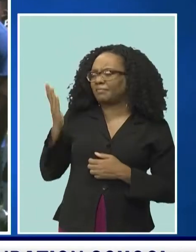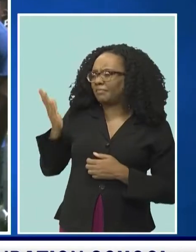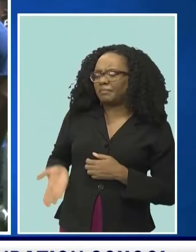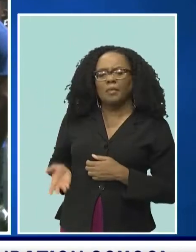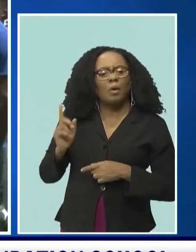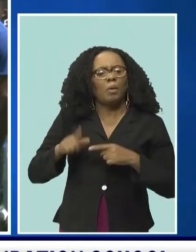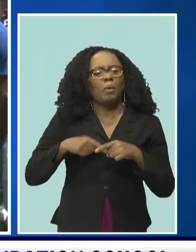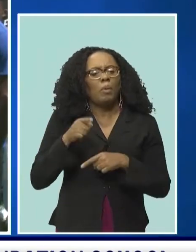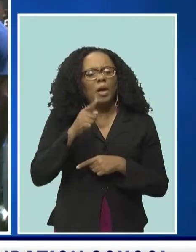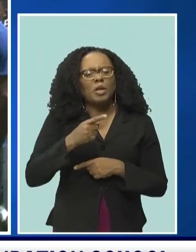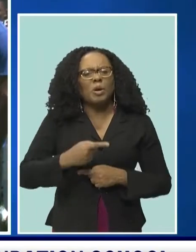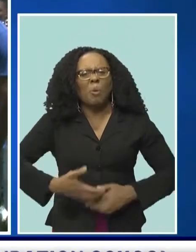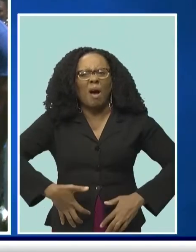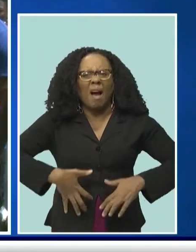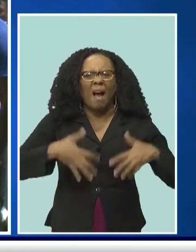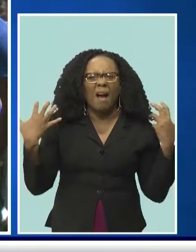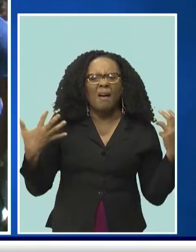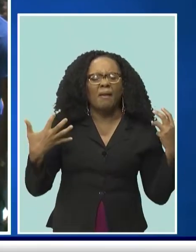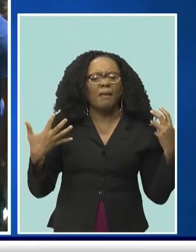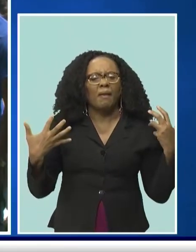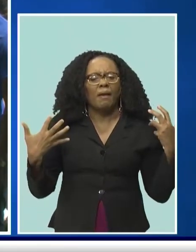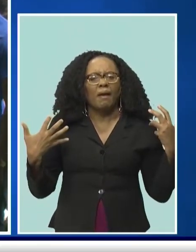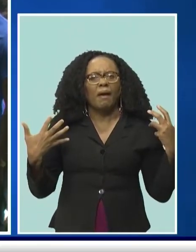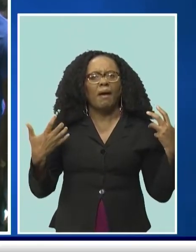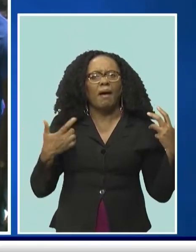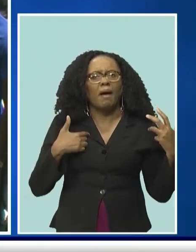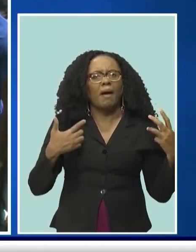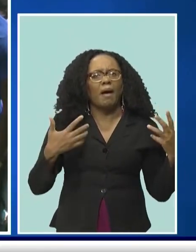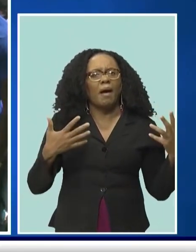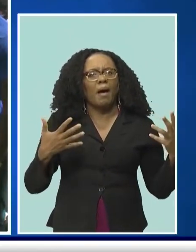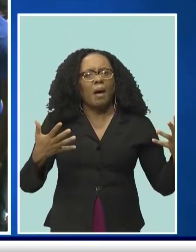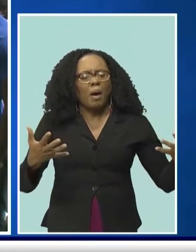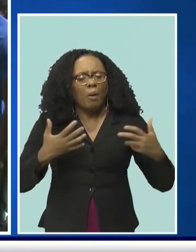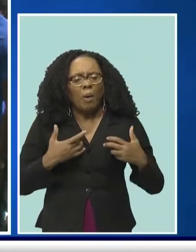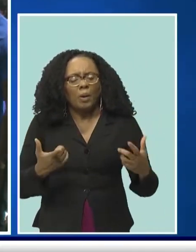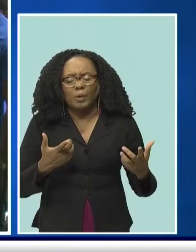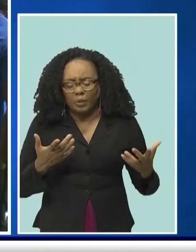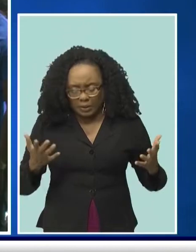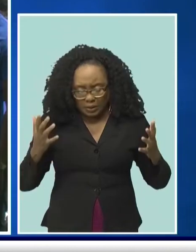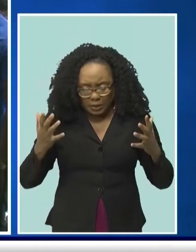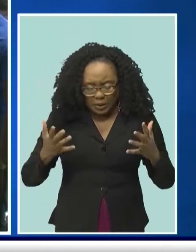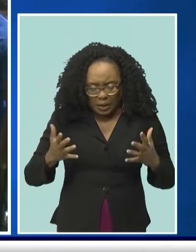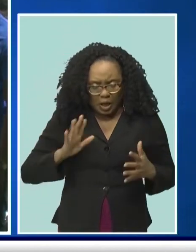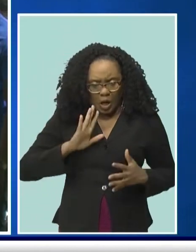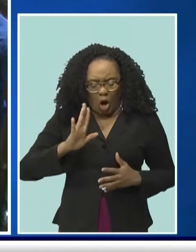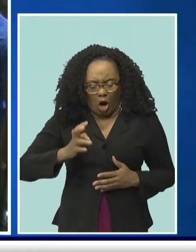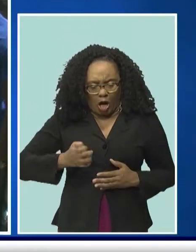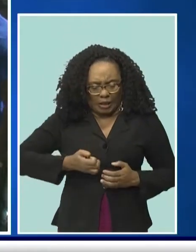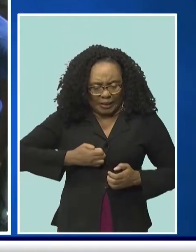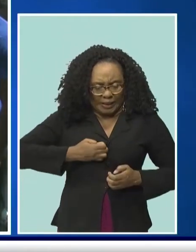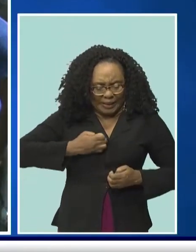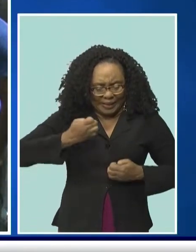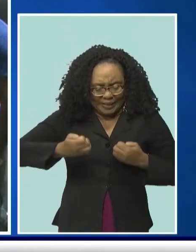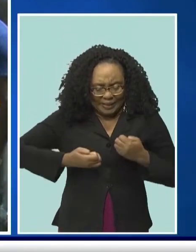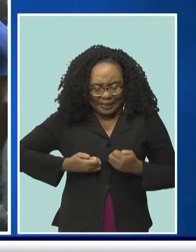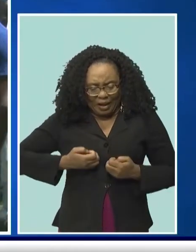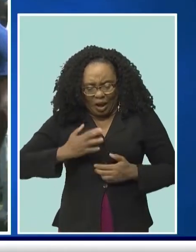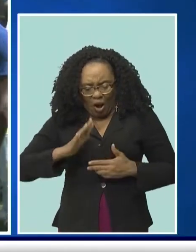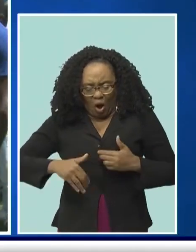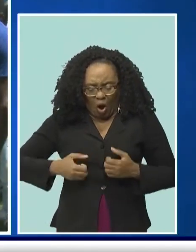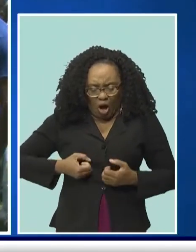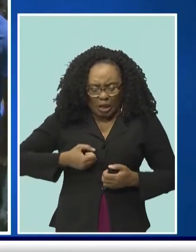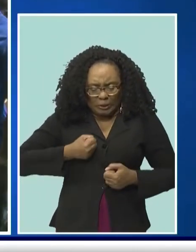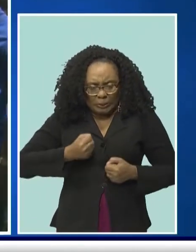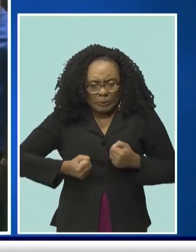angry, I want you to take out that anger and take that energy, excessive energy, and put